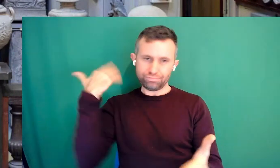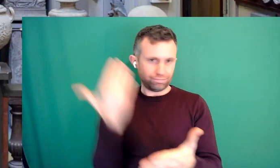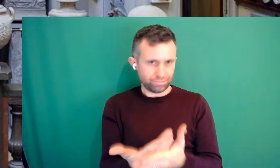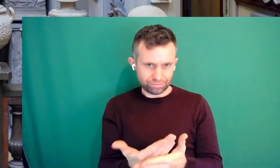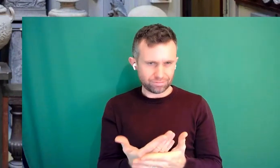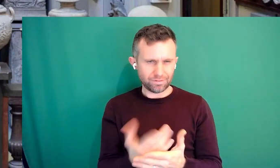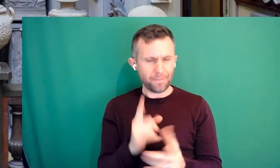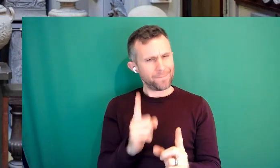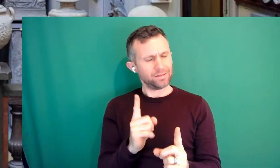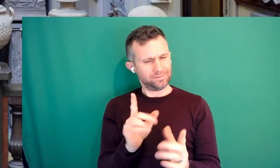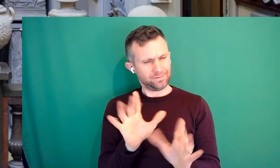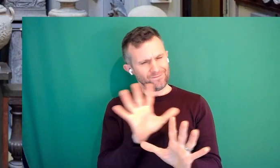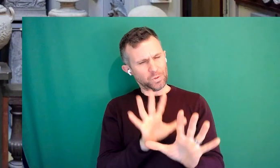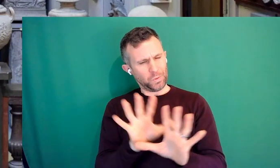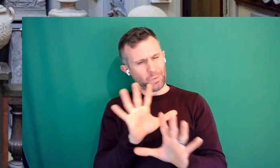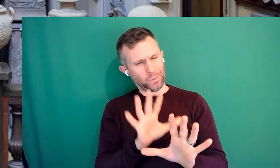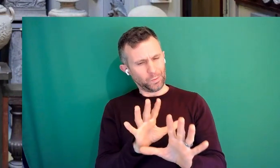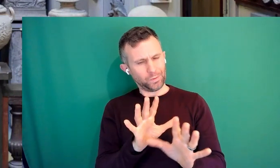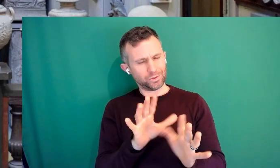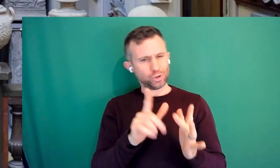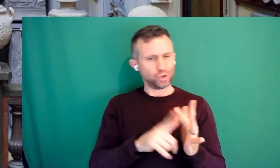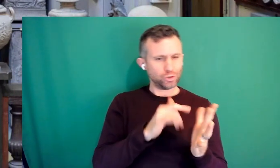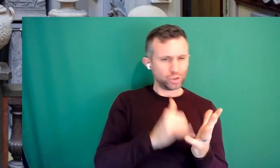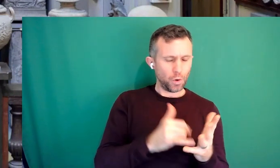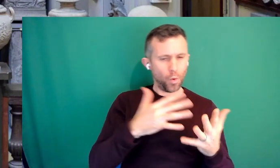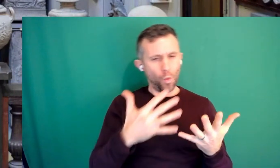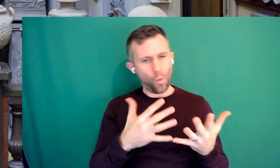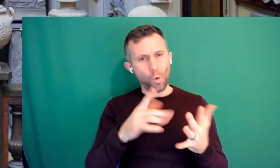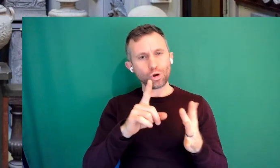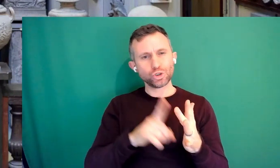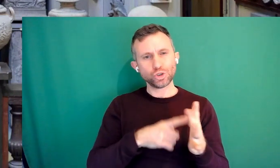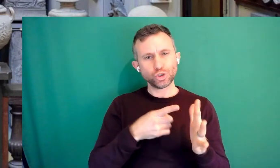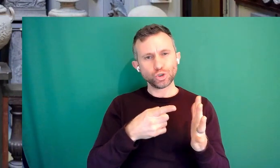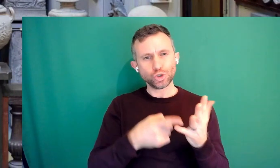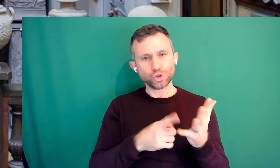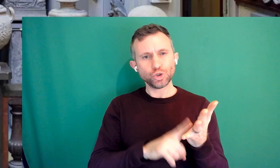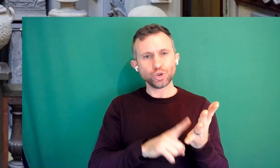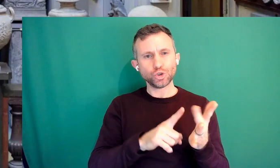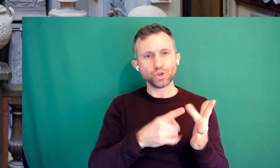keep tabs on them through the small window at the top.